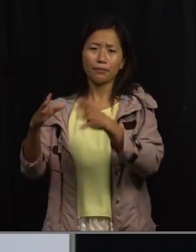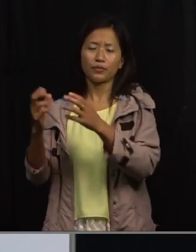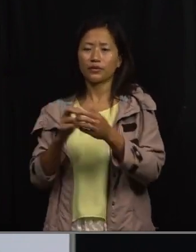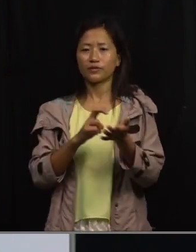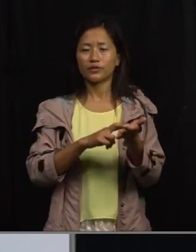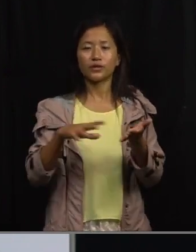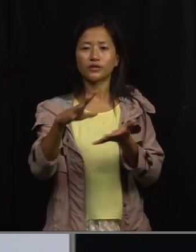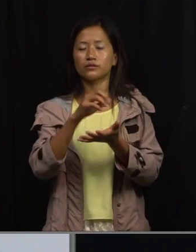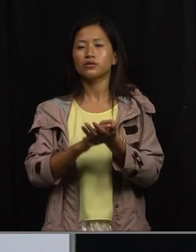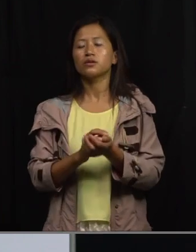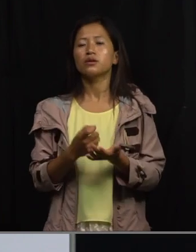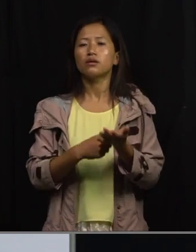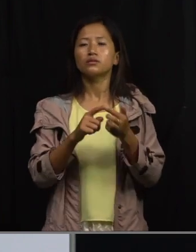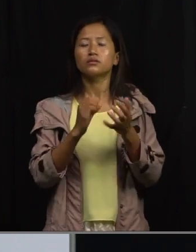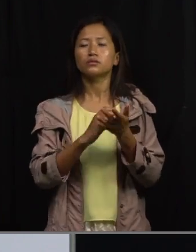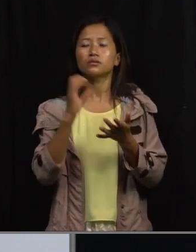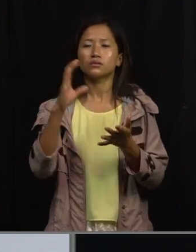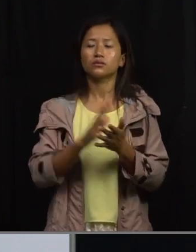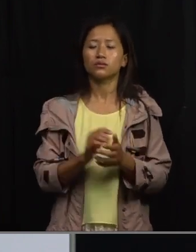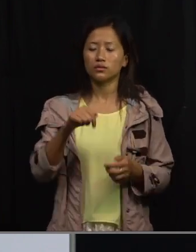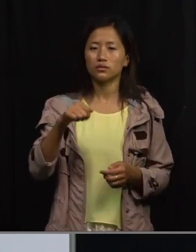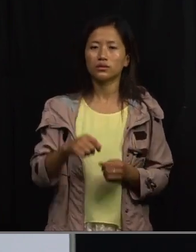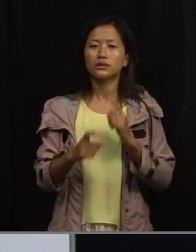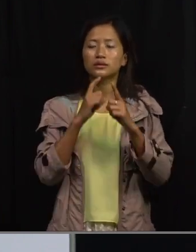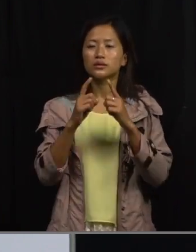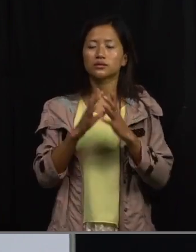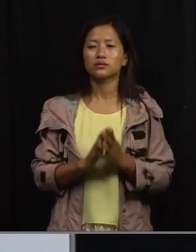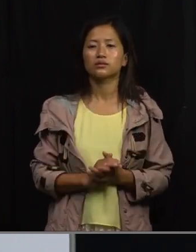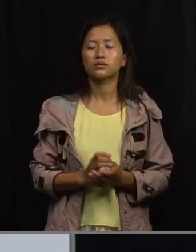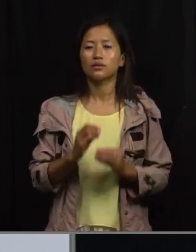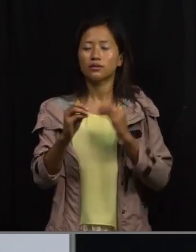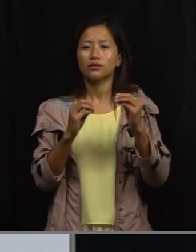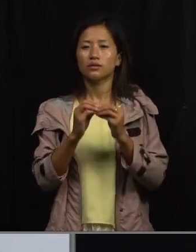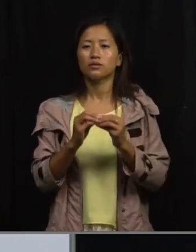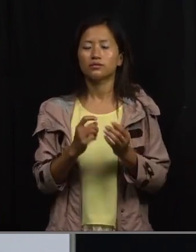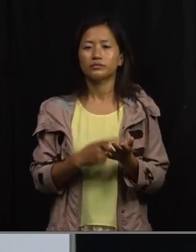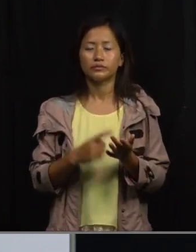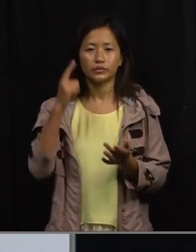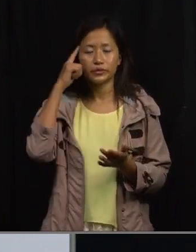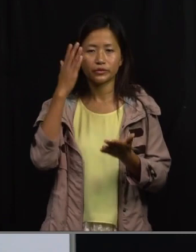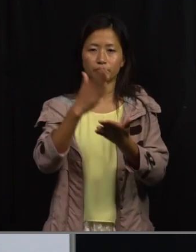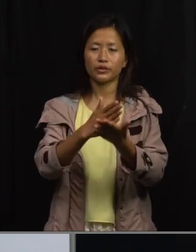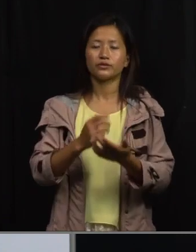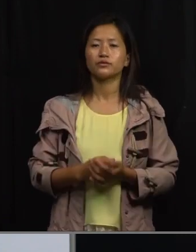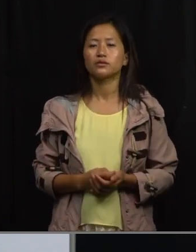natural resources available to them. And now we will discuss about their religious belief.